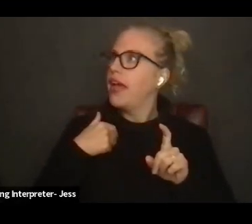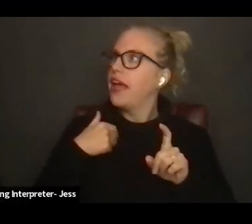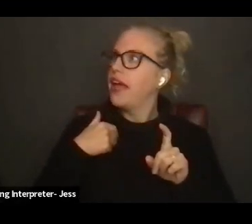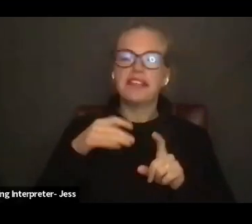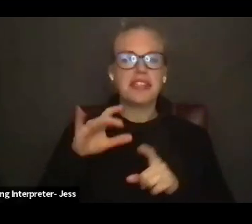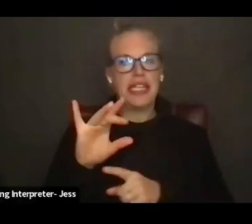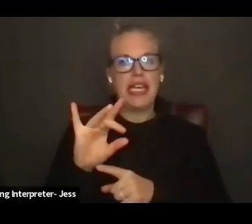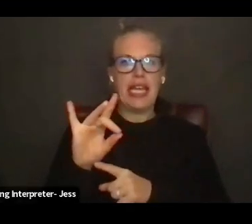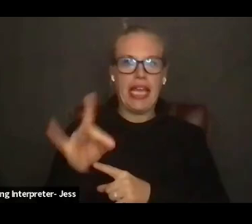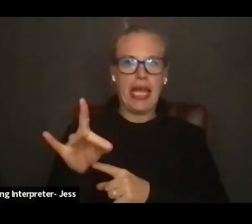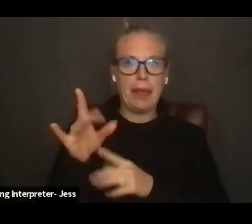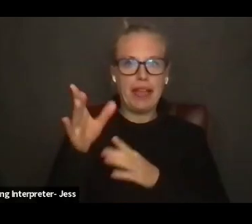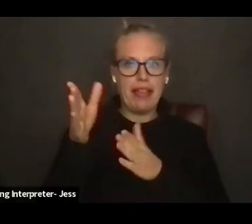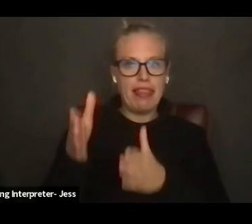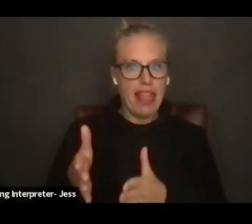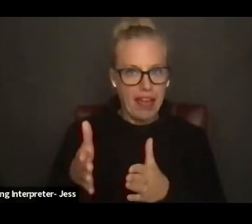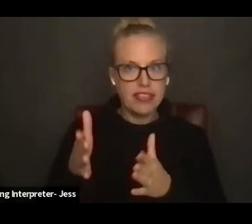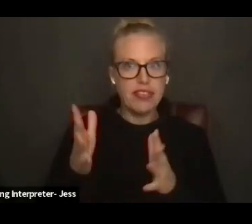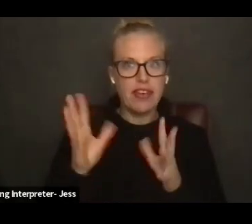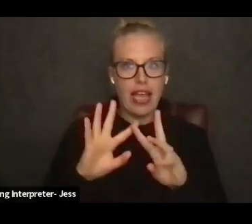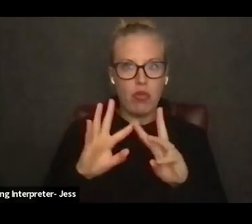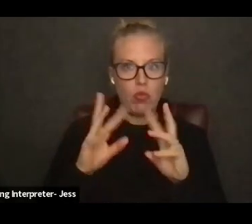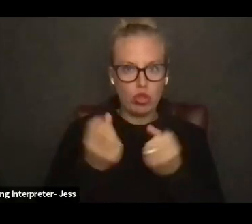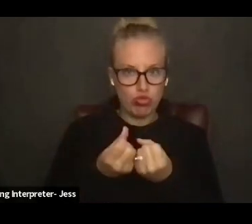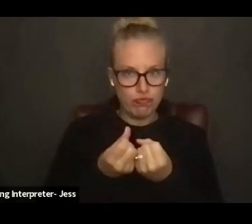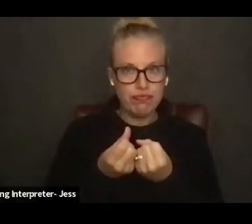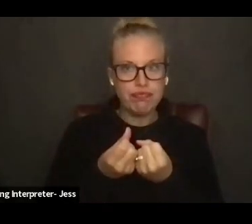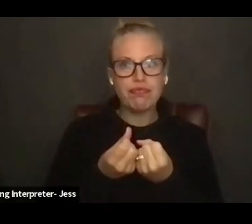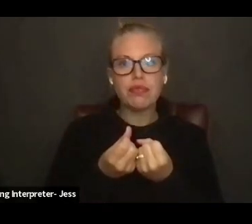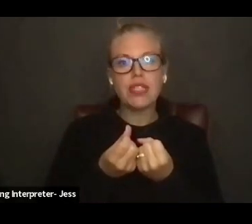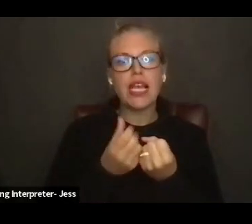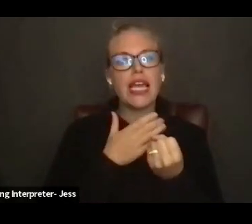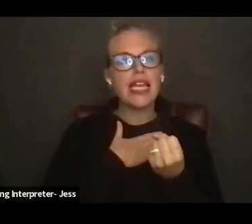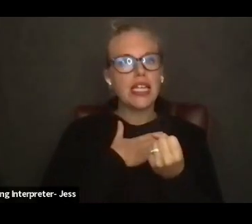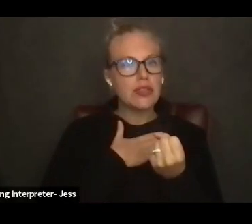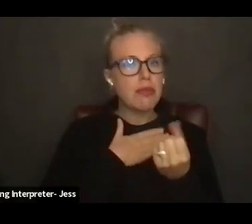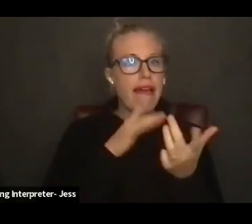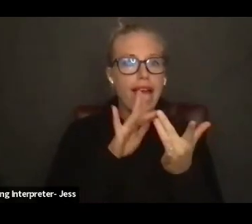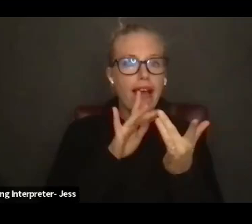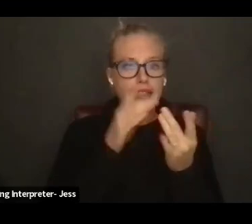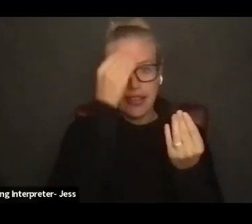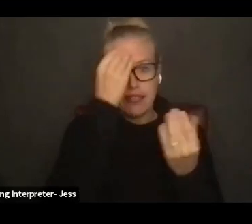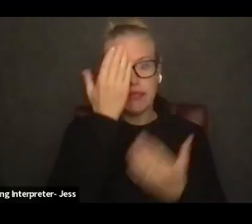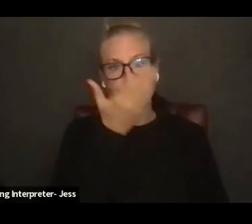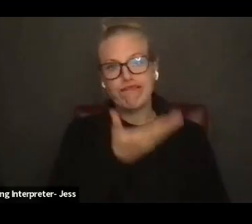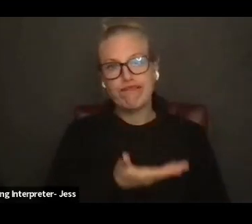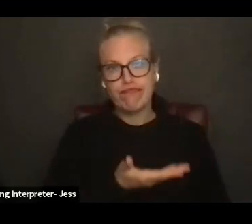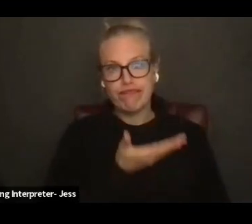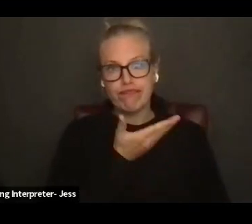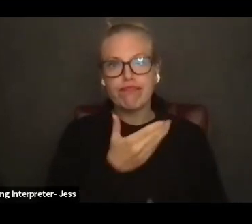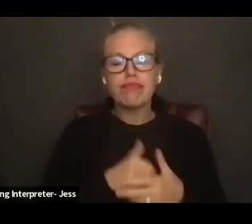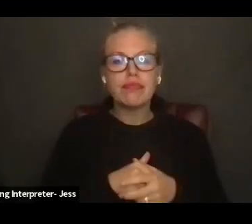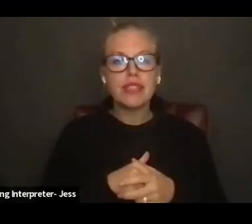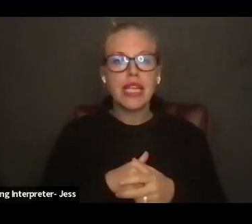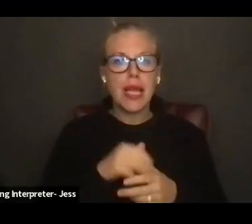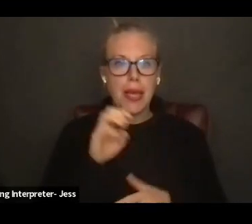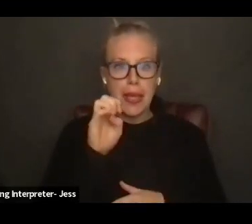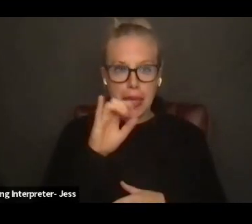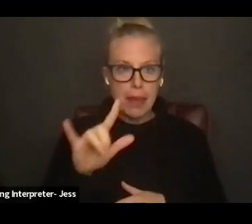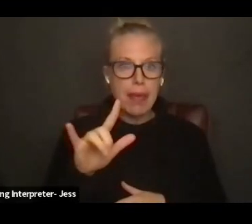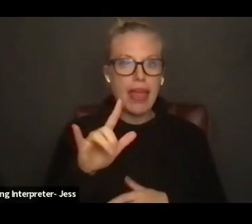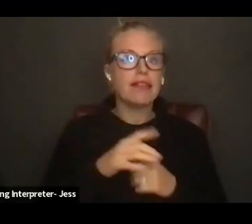about 8 minutes left. This is my contact information here. And that's my